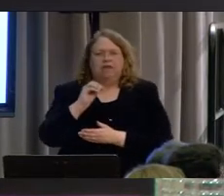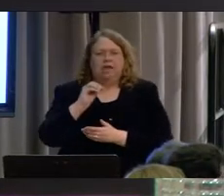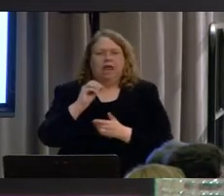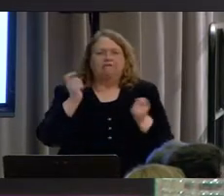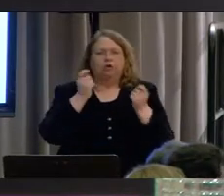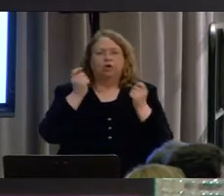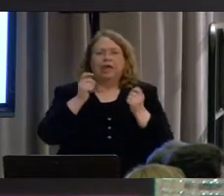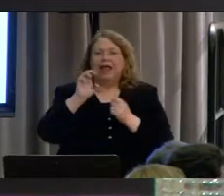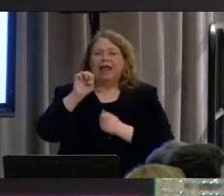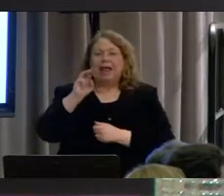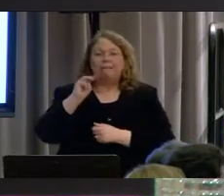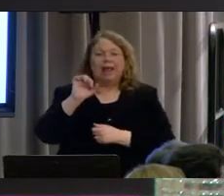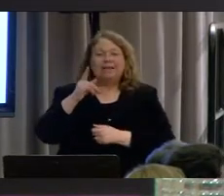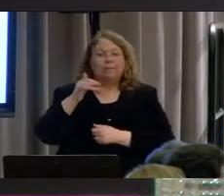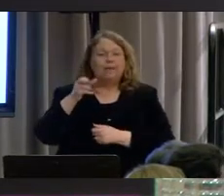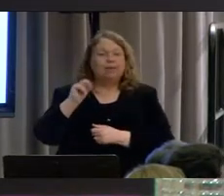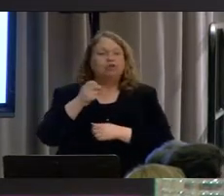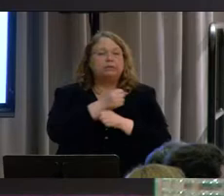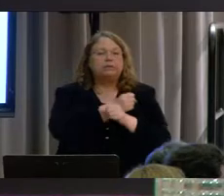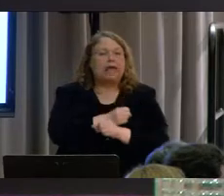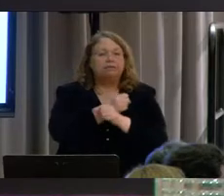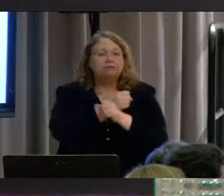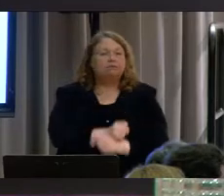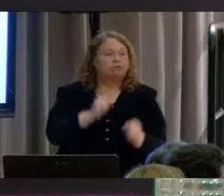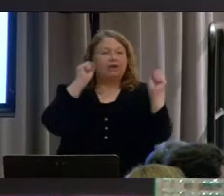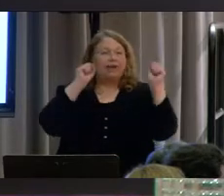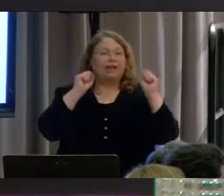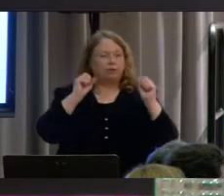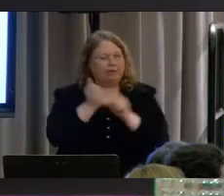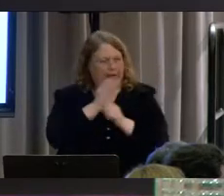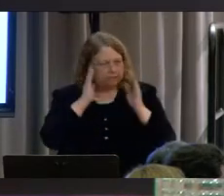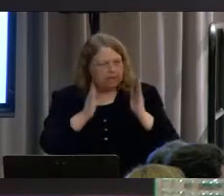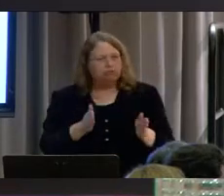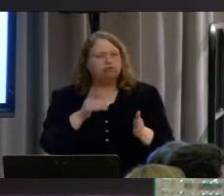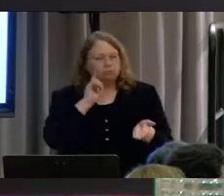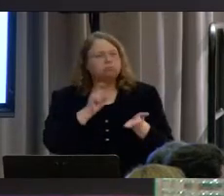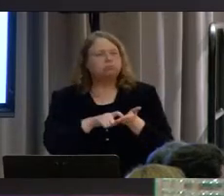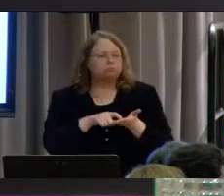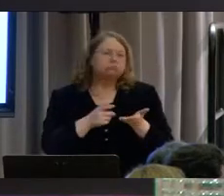emancipation is a way to get people's attention for it, right? Sure.